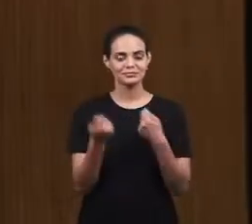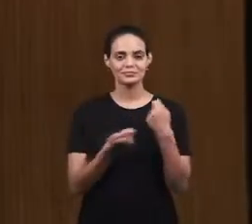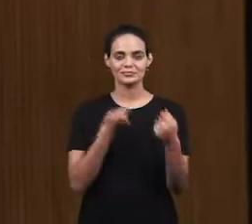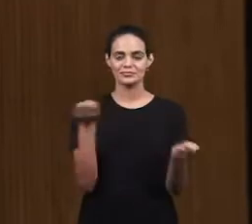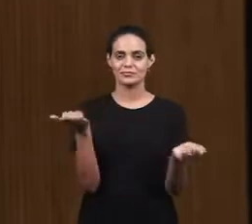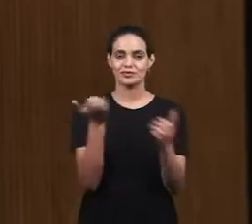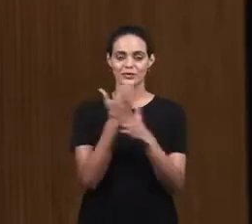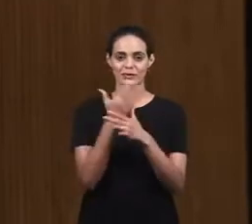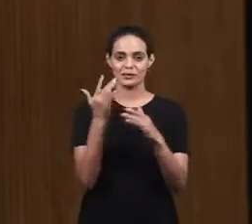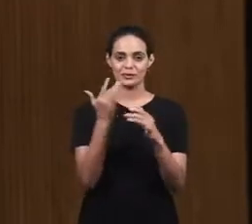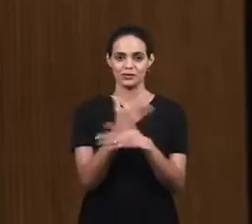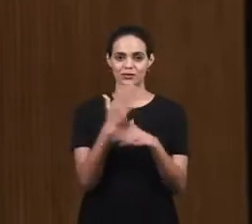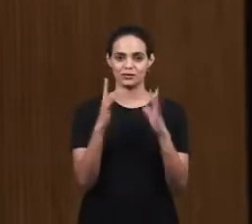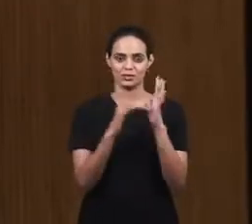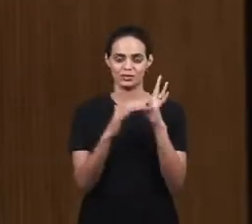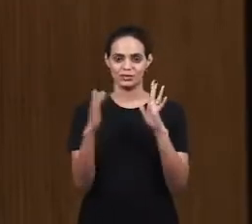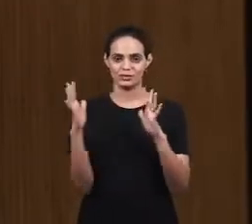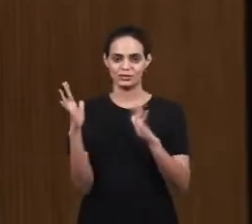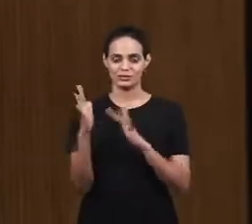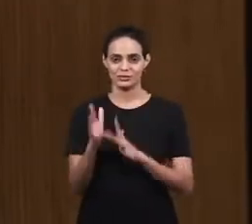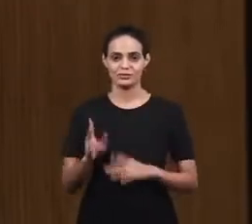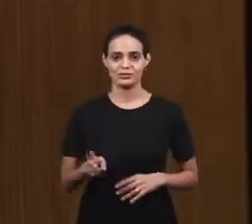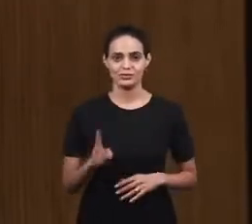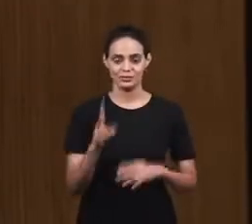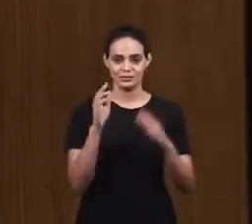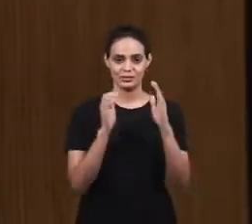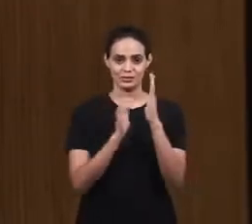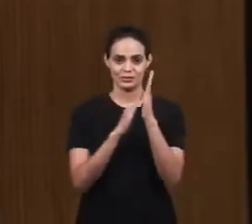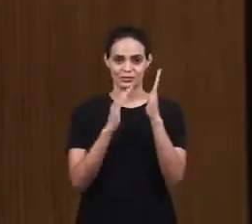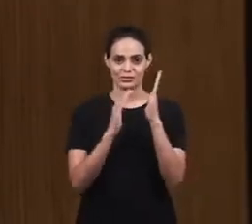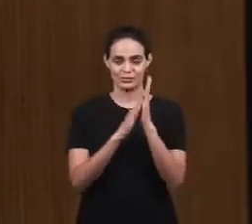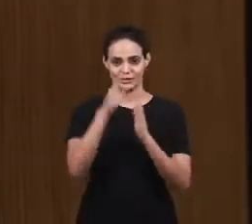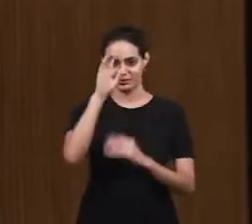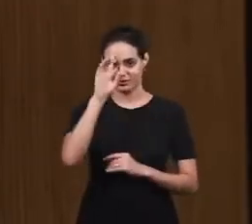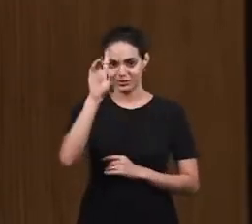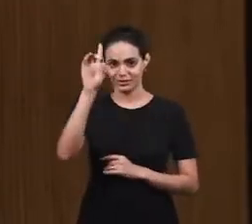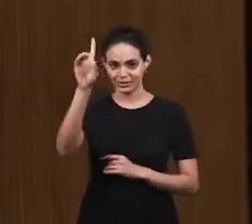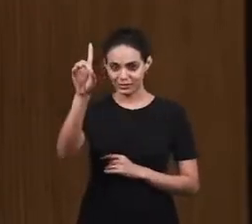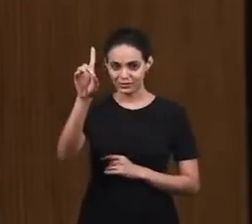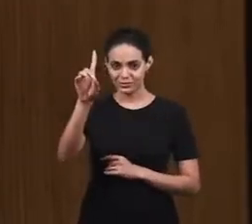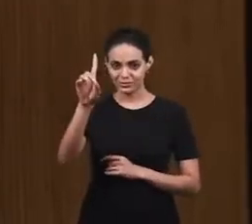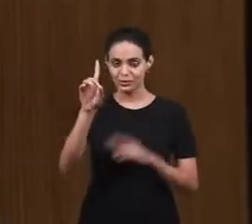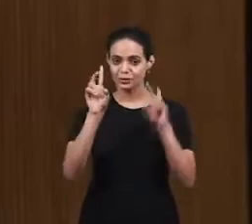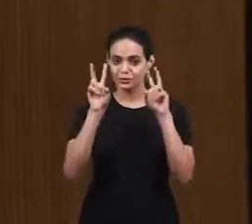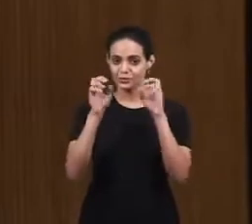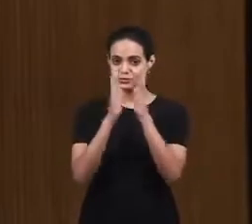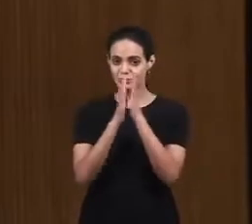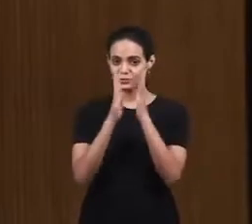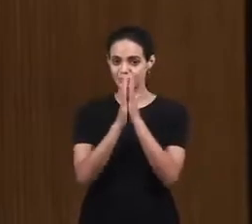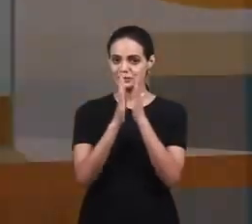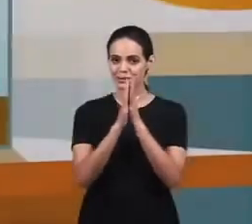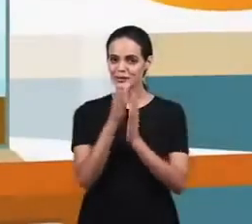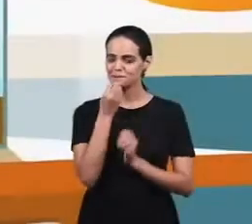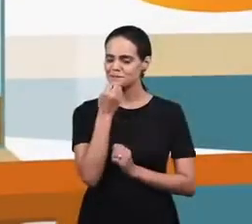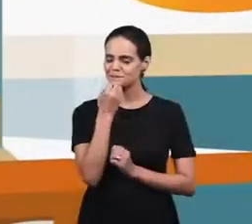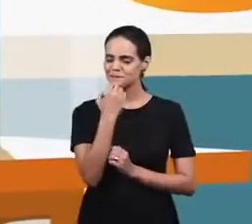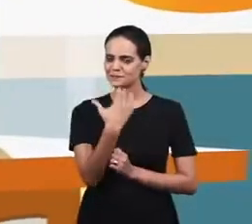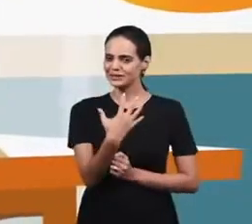Hallelujah! Glory to Jesus! Let's continue praising the Lord. The next song is To Pray Is